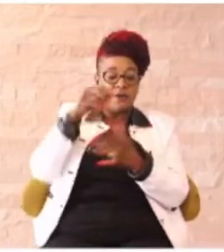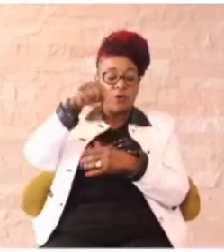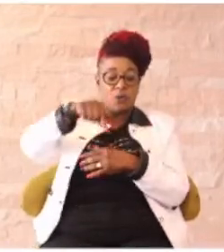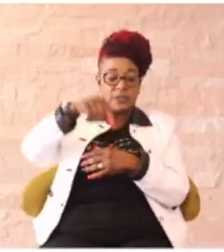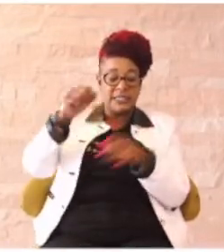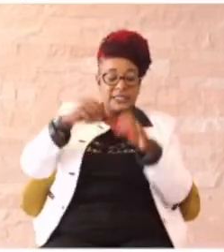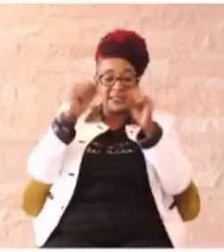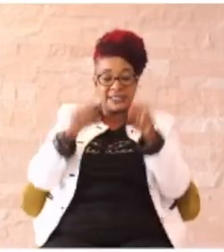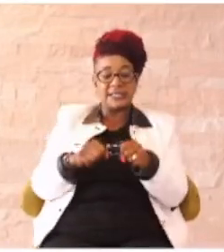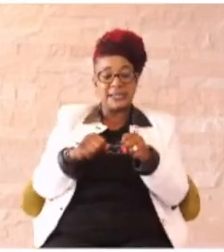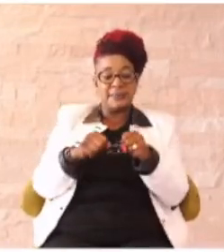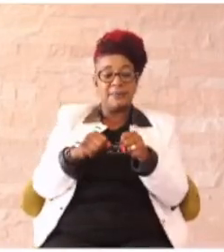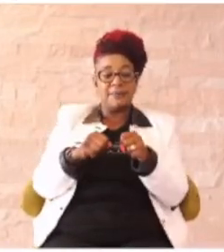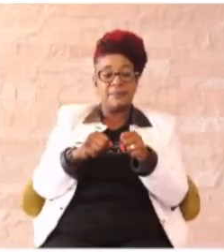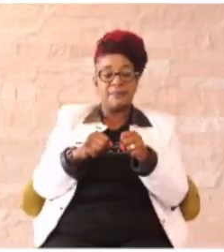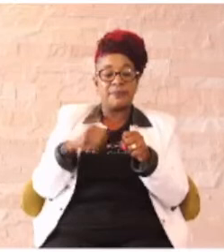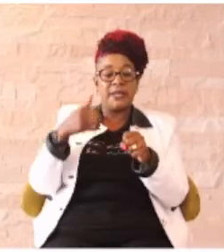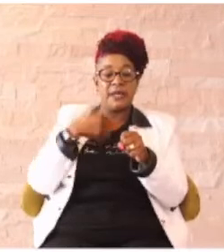in our